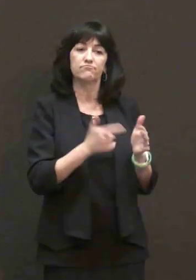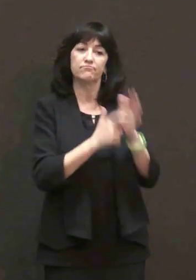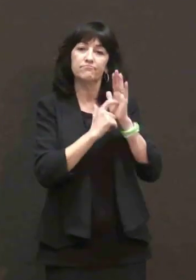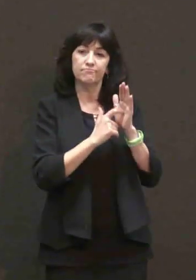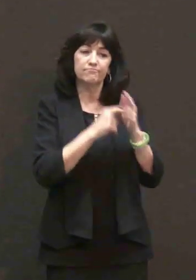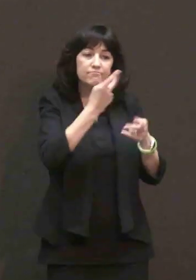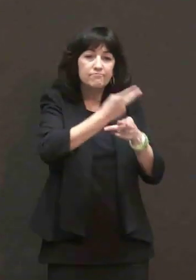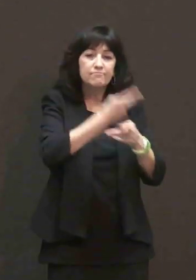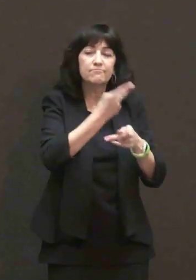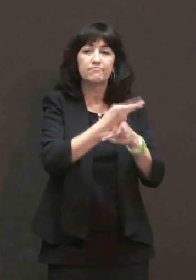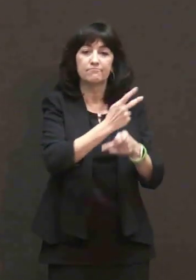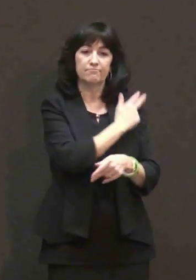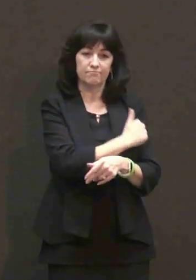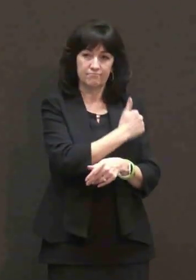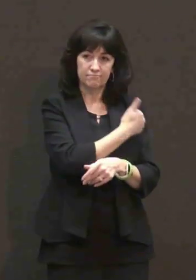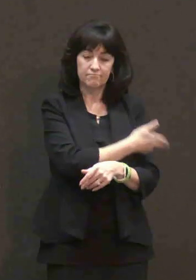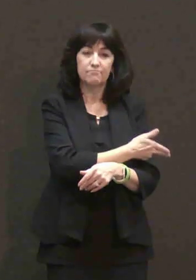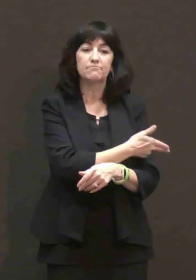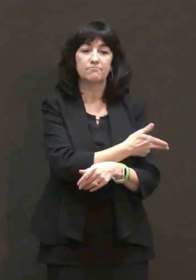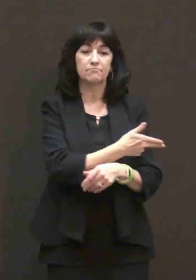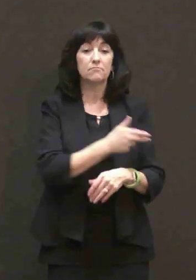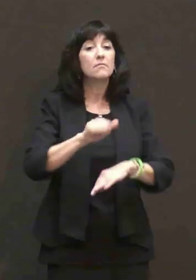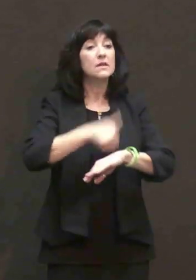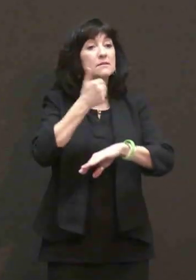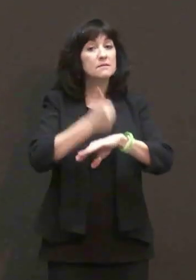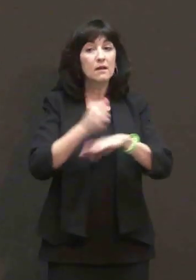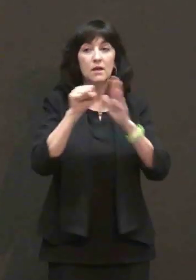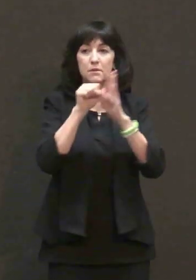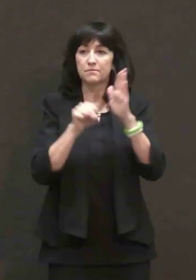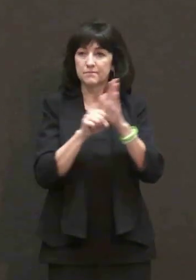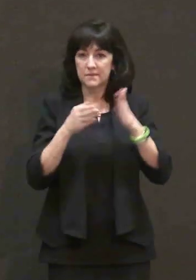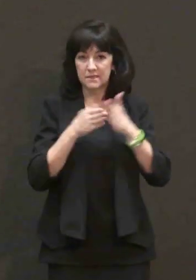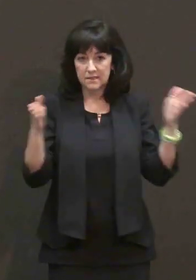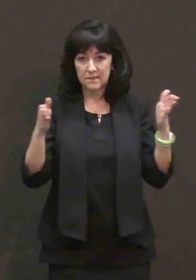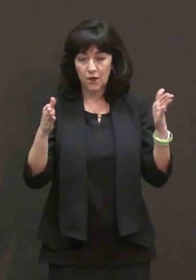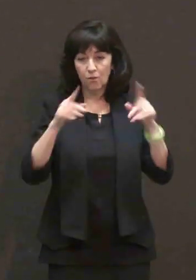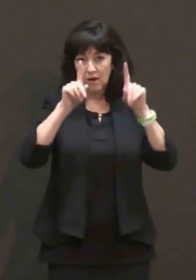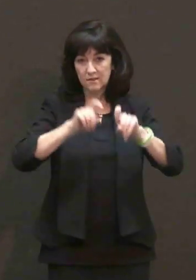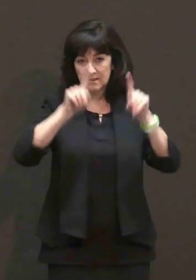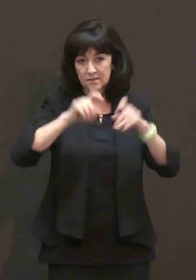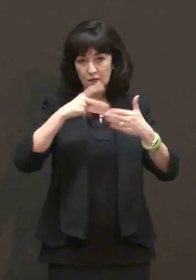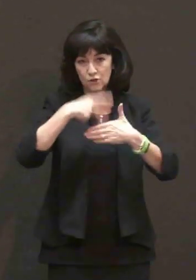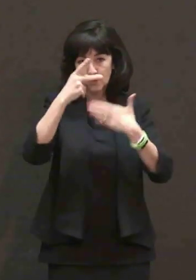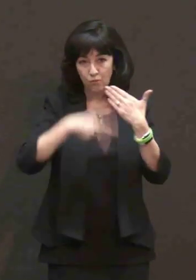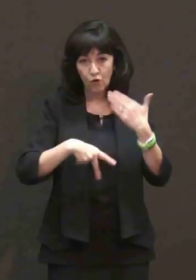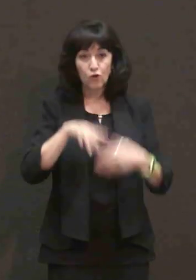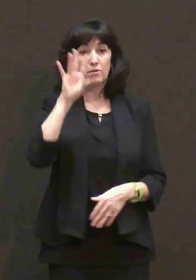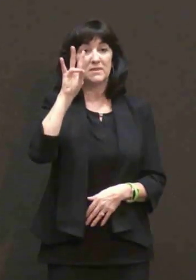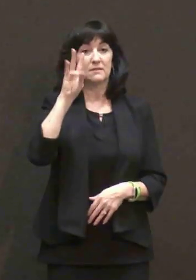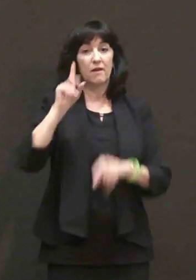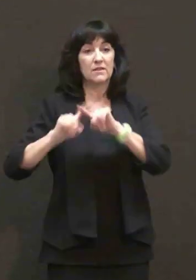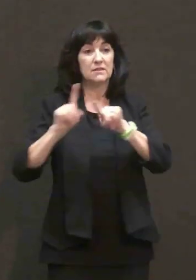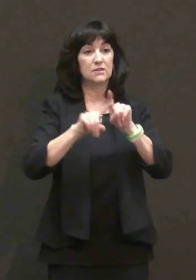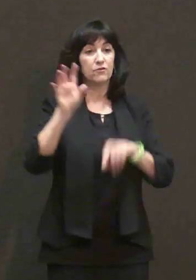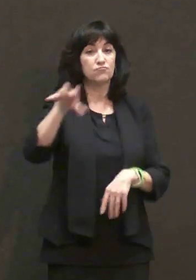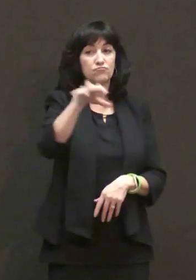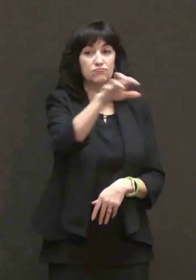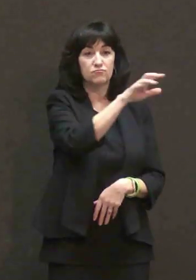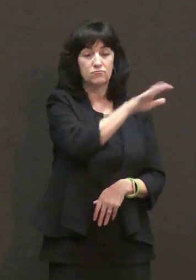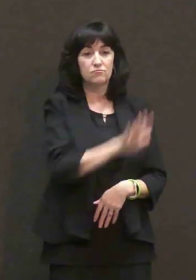up our statewide testing program with 7 sites across the state. We're